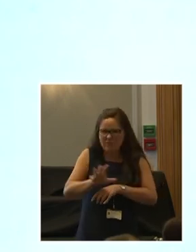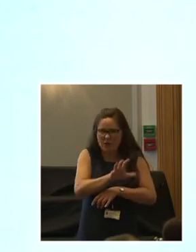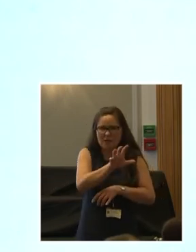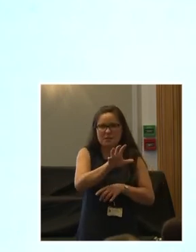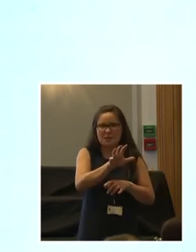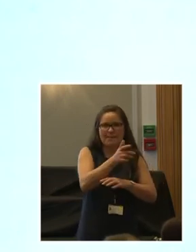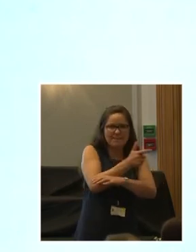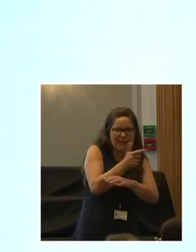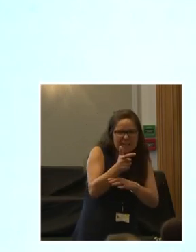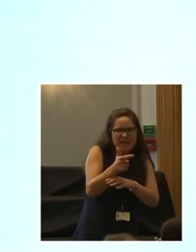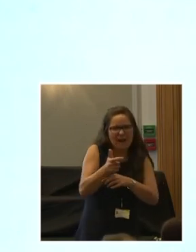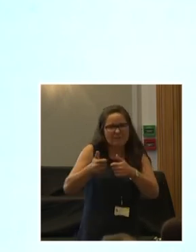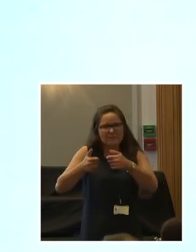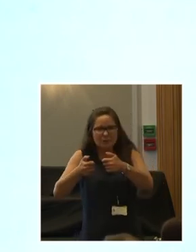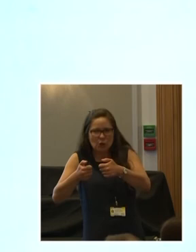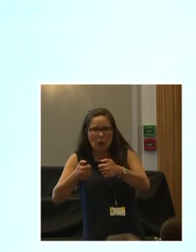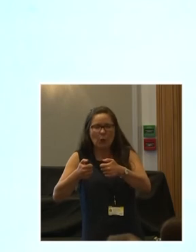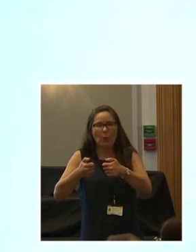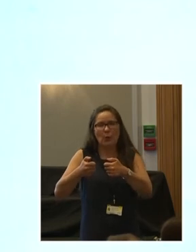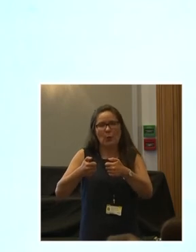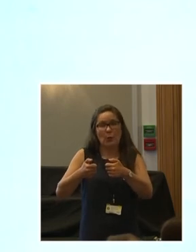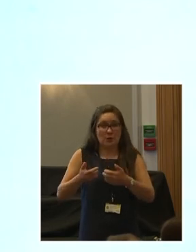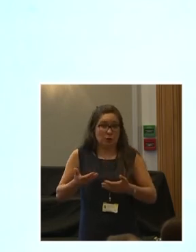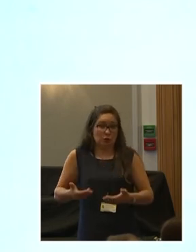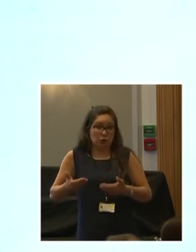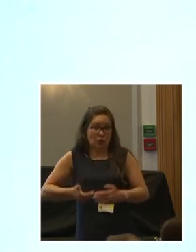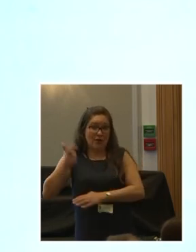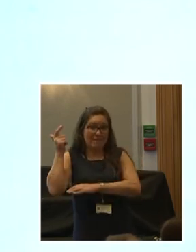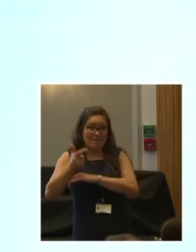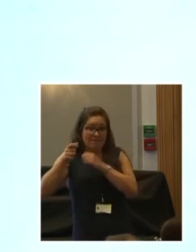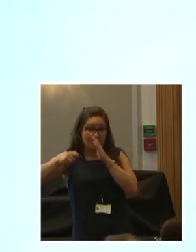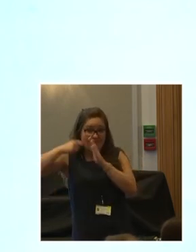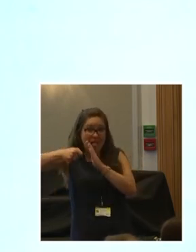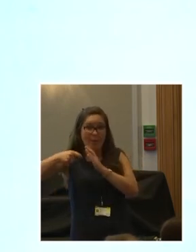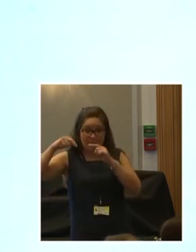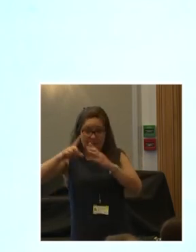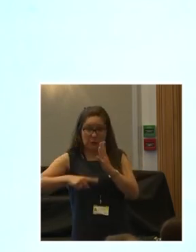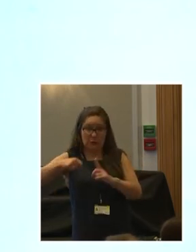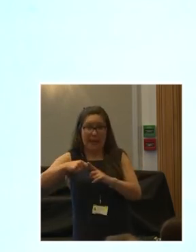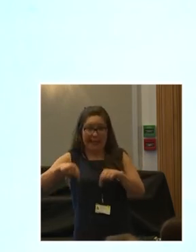I worked with video games, and currently I'm getting into the film industry here in the UK.